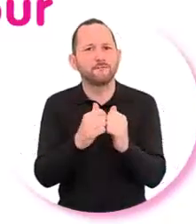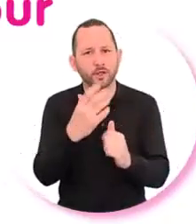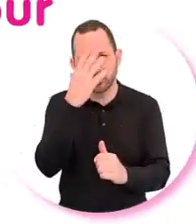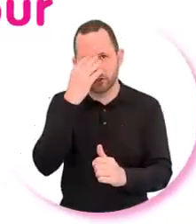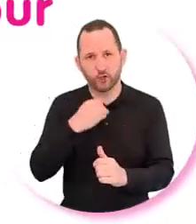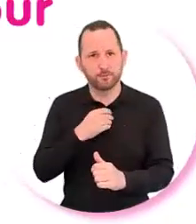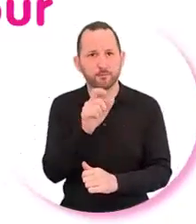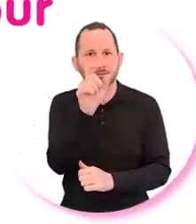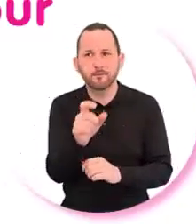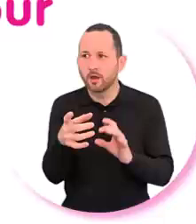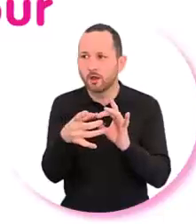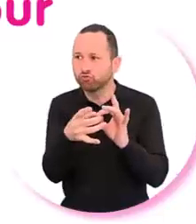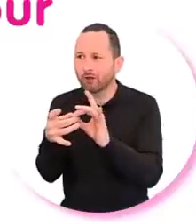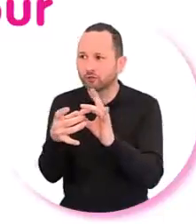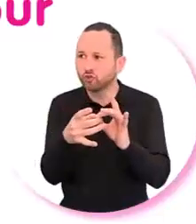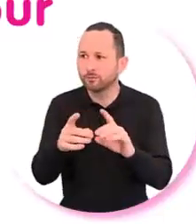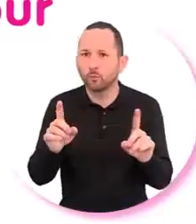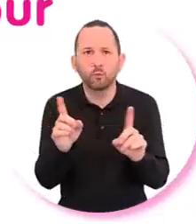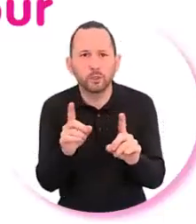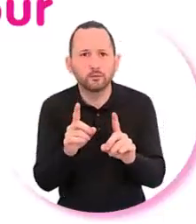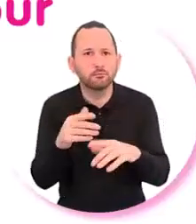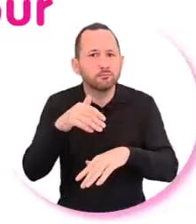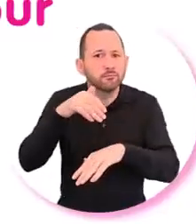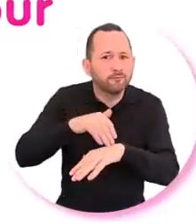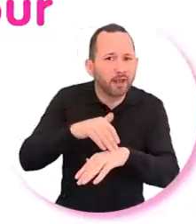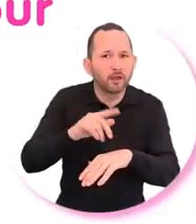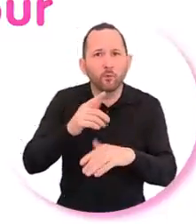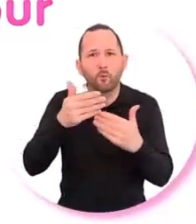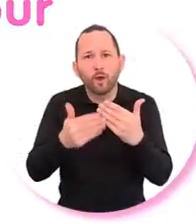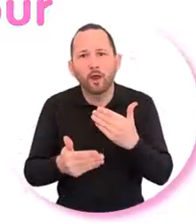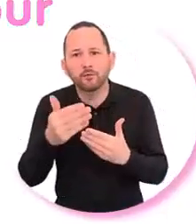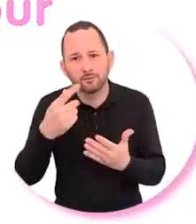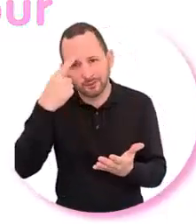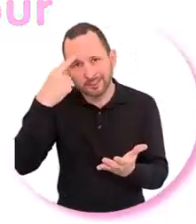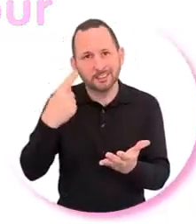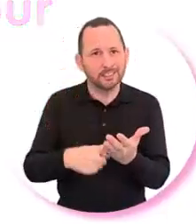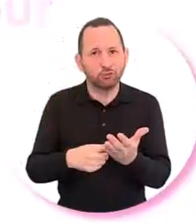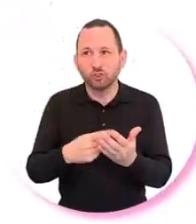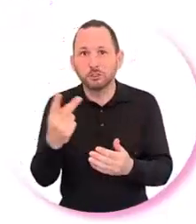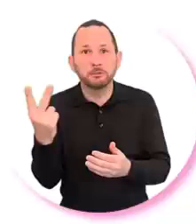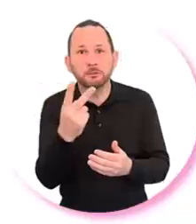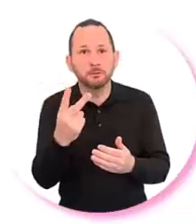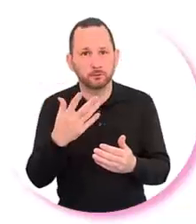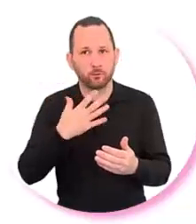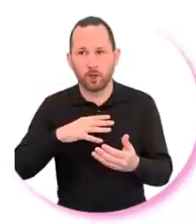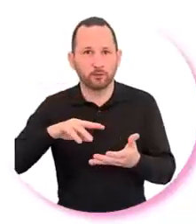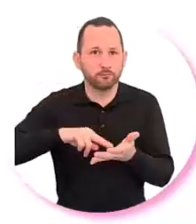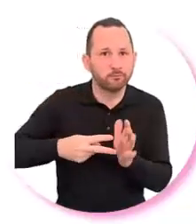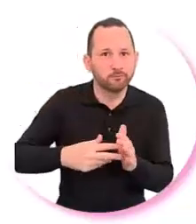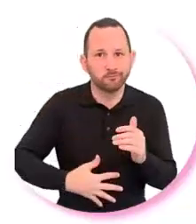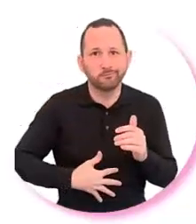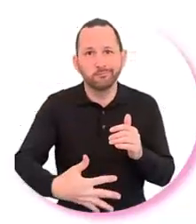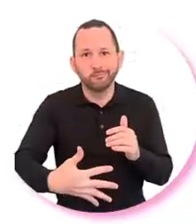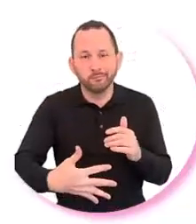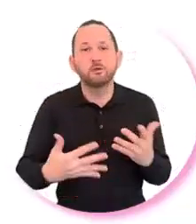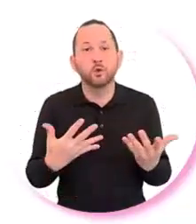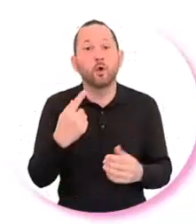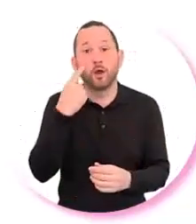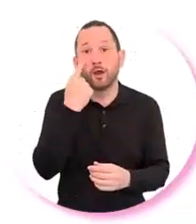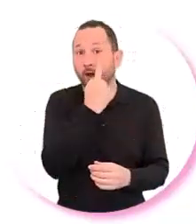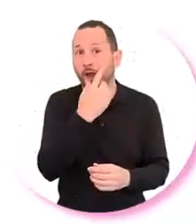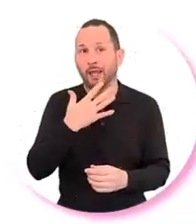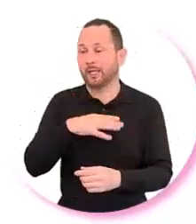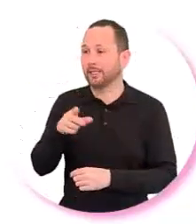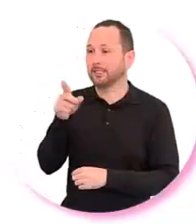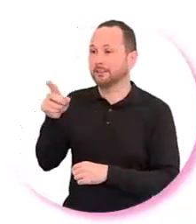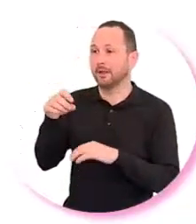this has ramifications on the legal parenthood of any child conceived from your treatment. You will need details from your marriage or civil